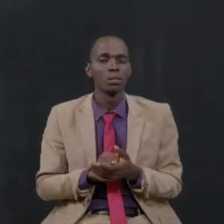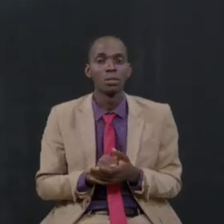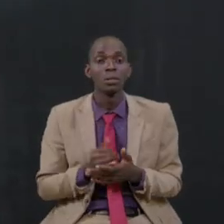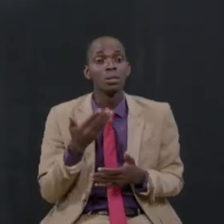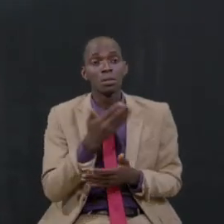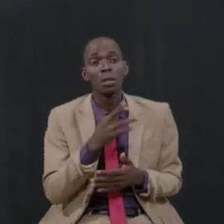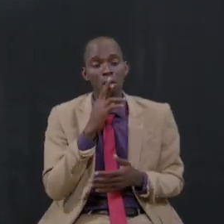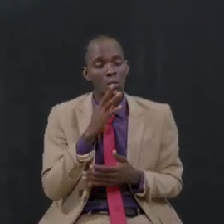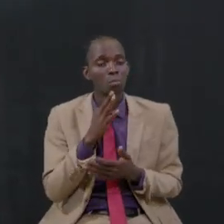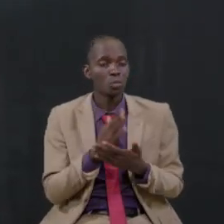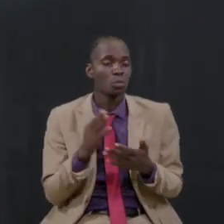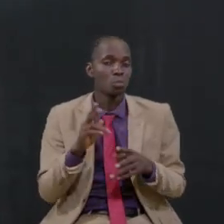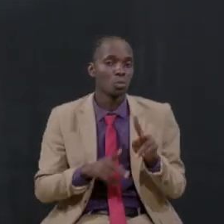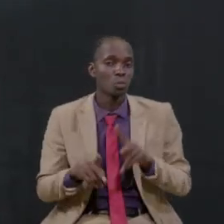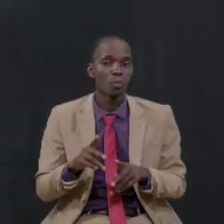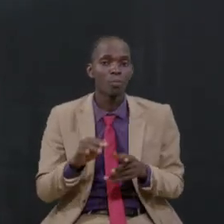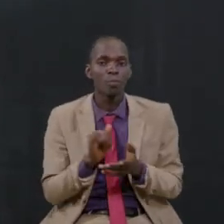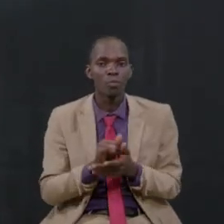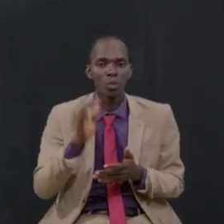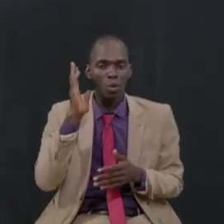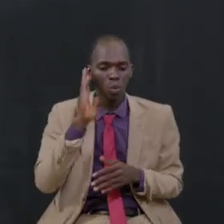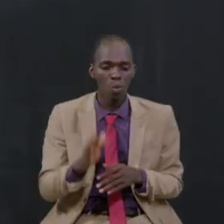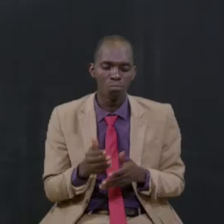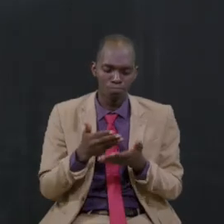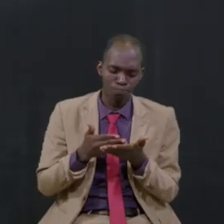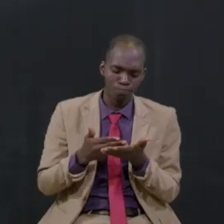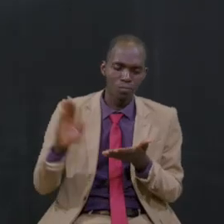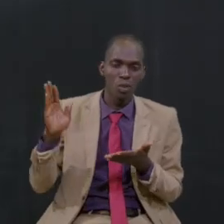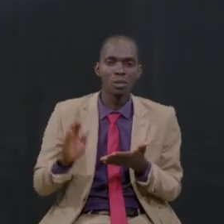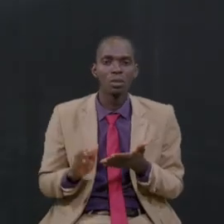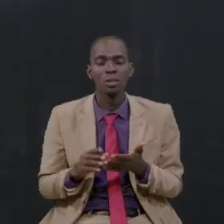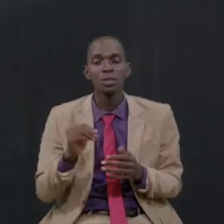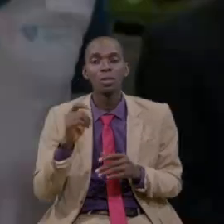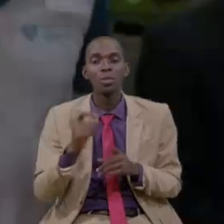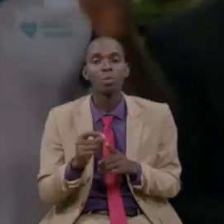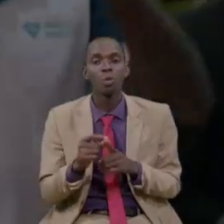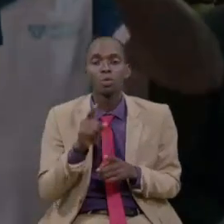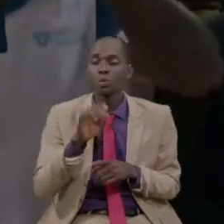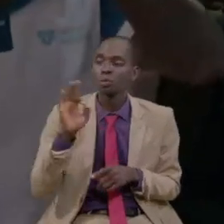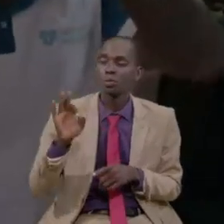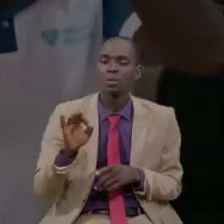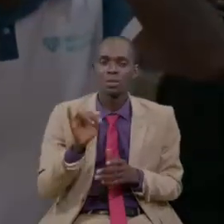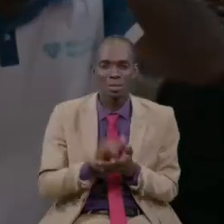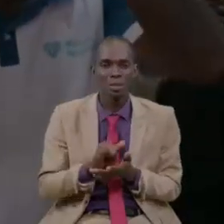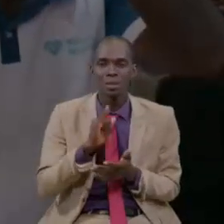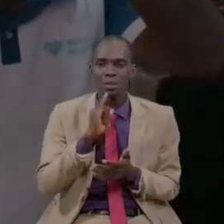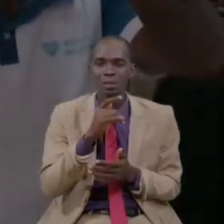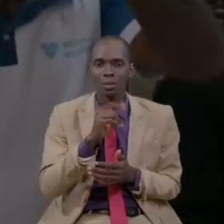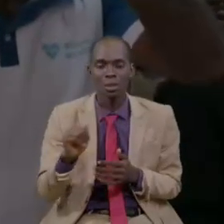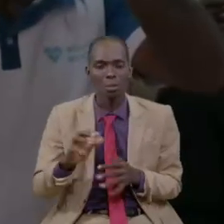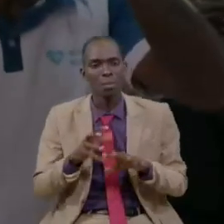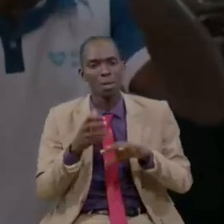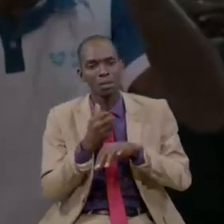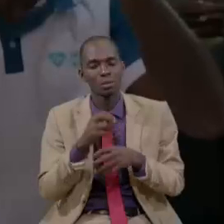that will reject the word. That's a mountain. Don't be moved by that. The